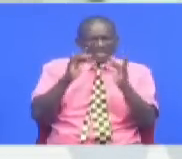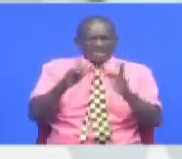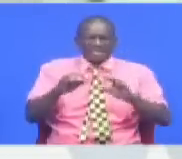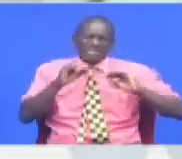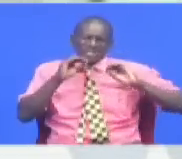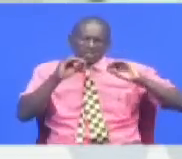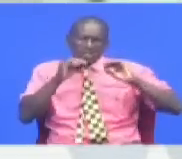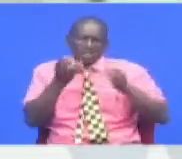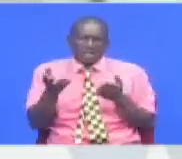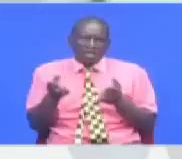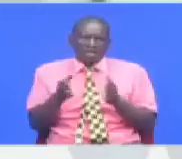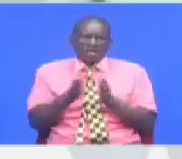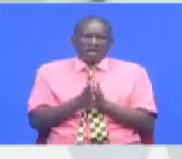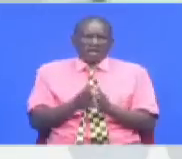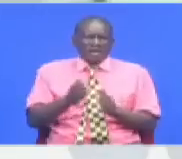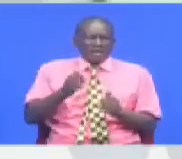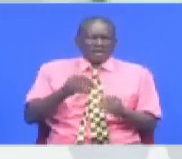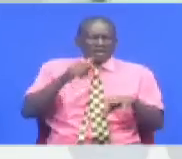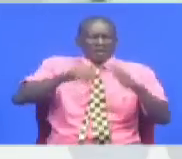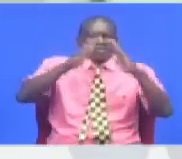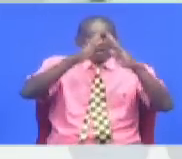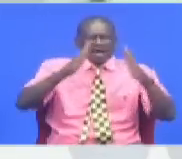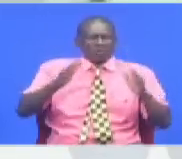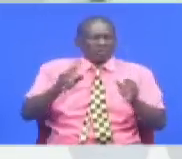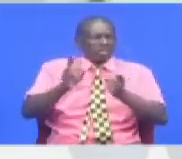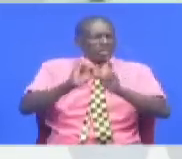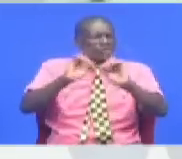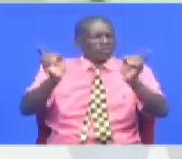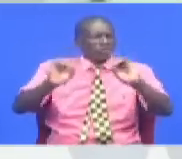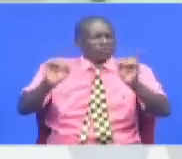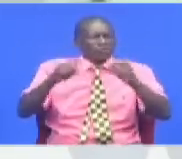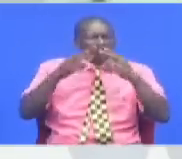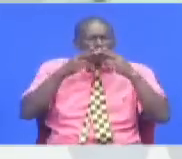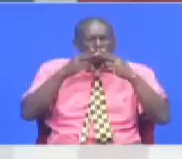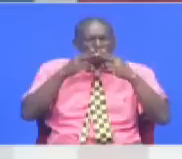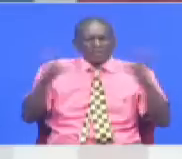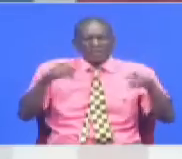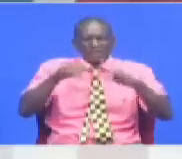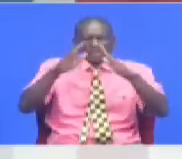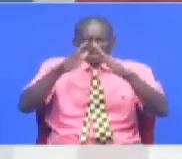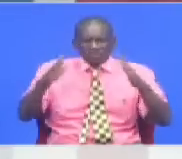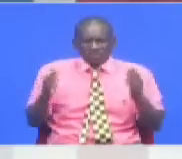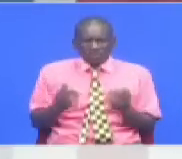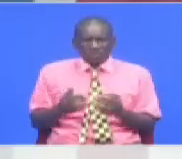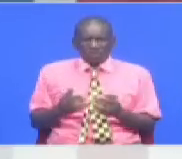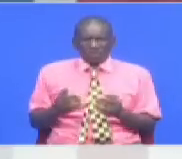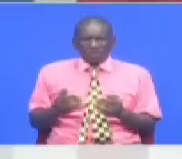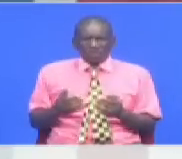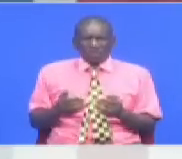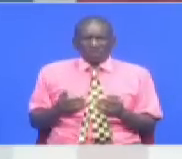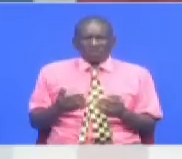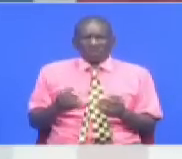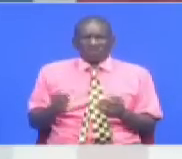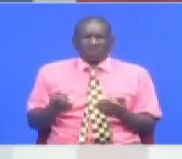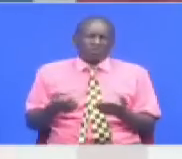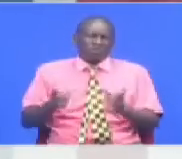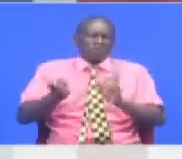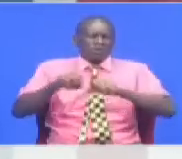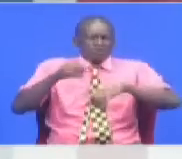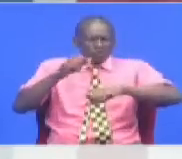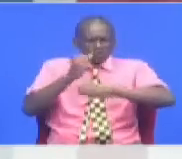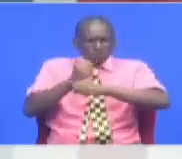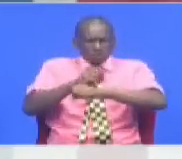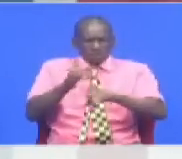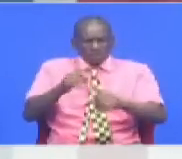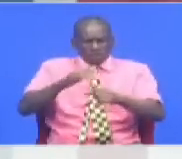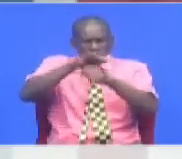lessons. And back in the house, he was not having the peace that he could be able to give those. Not staying together vizuri, alikuwa na